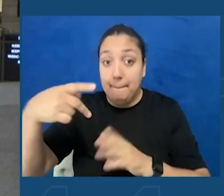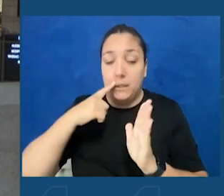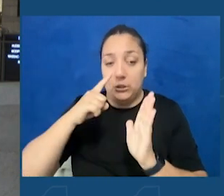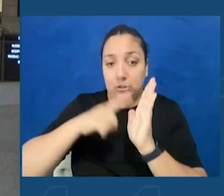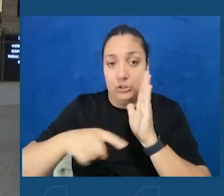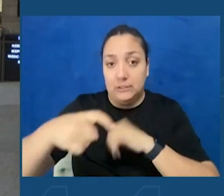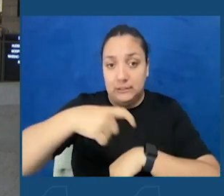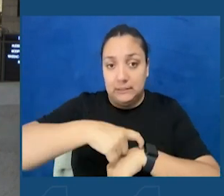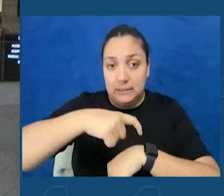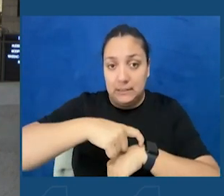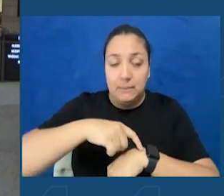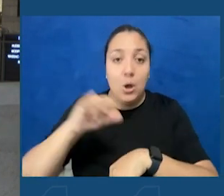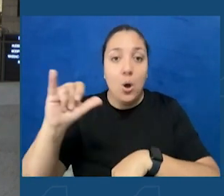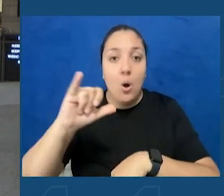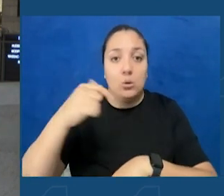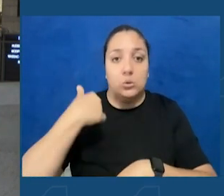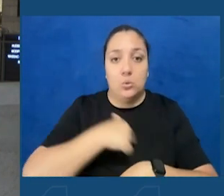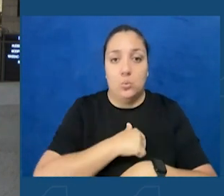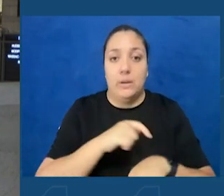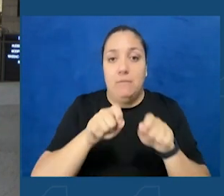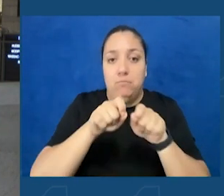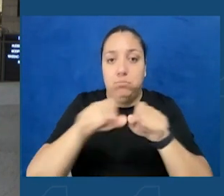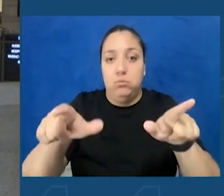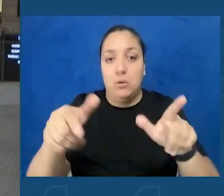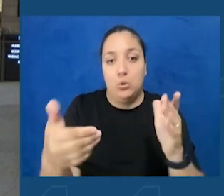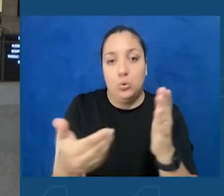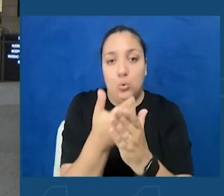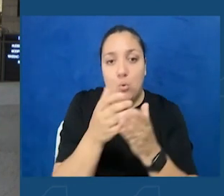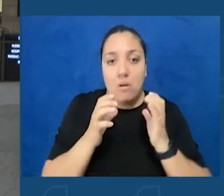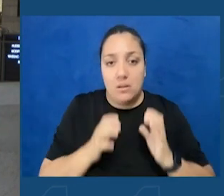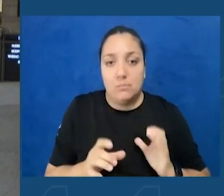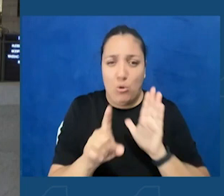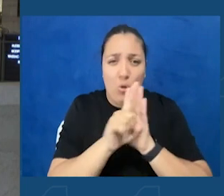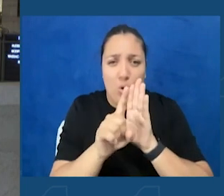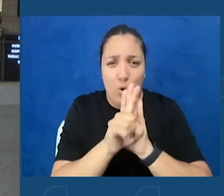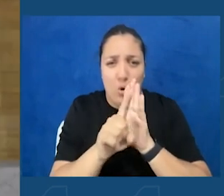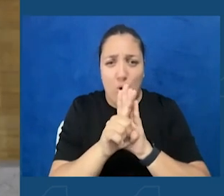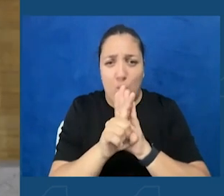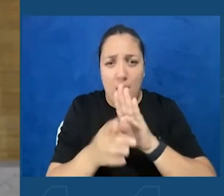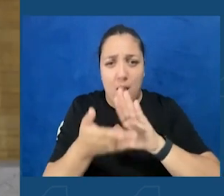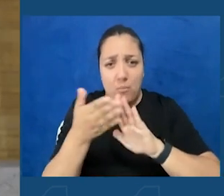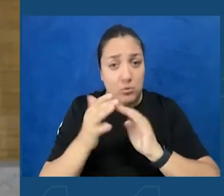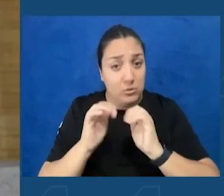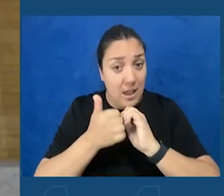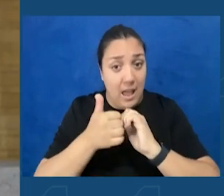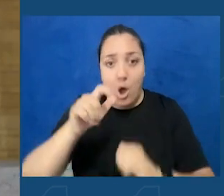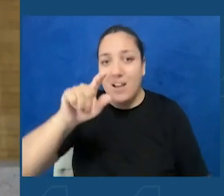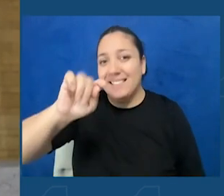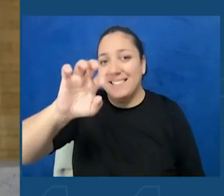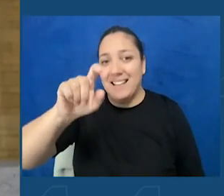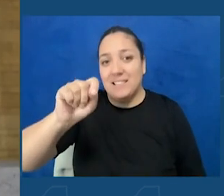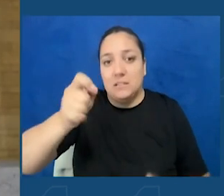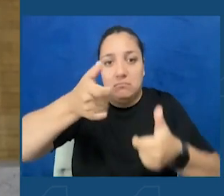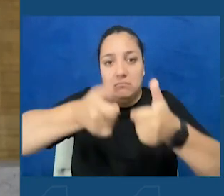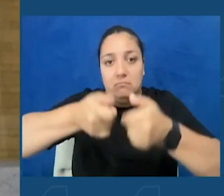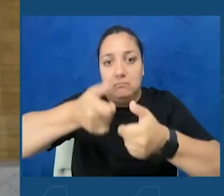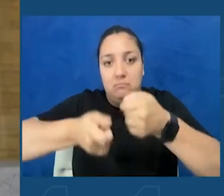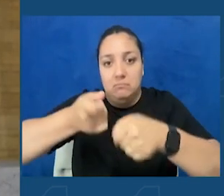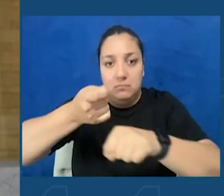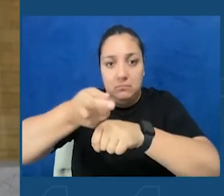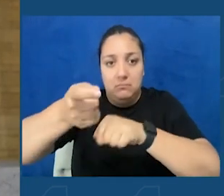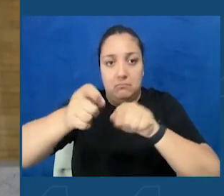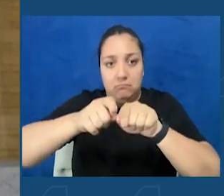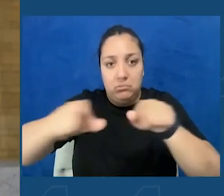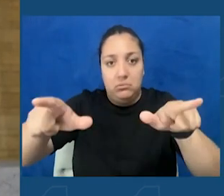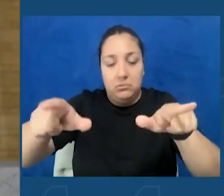additional customer alert operation by text. So I just want to mention that you